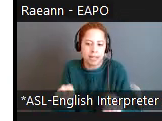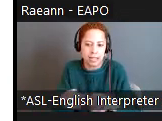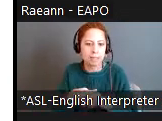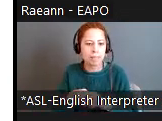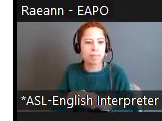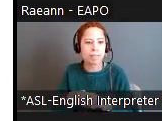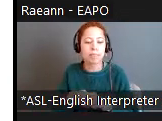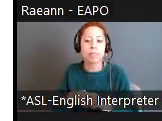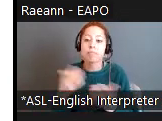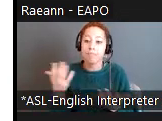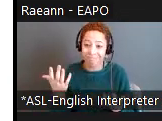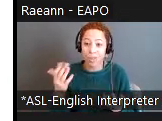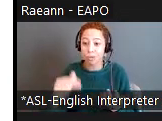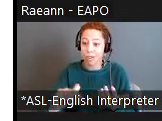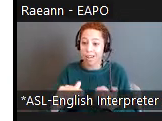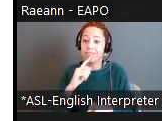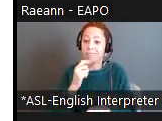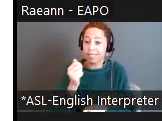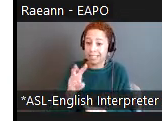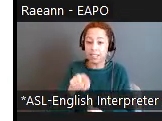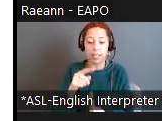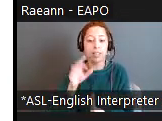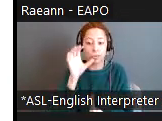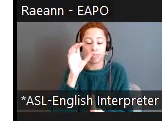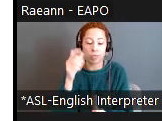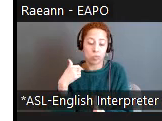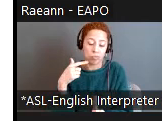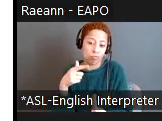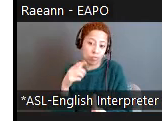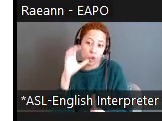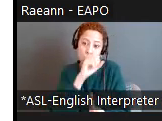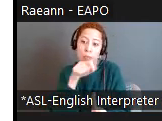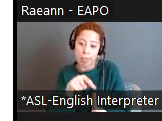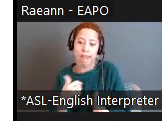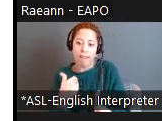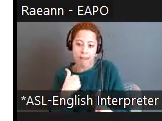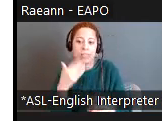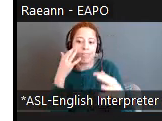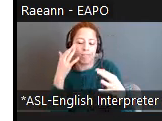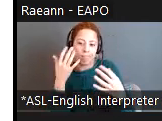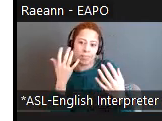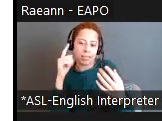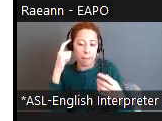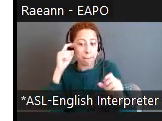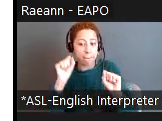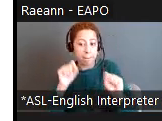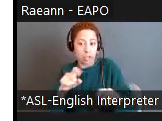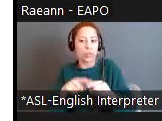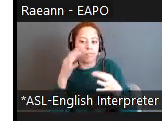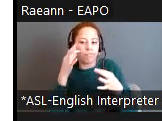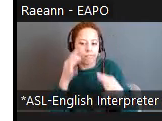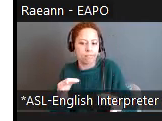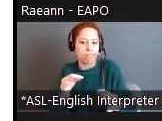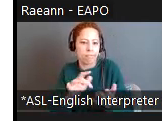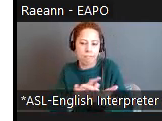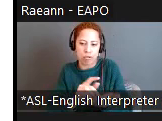16-year-old child, they're presumed to have capacity to make their own treatment decisions. It is going to be